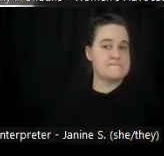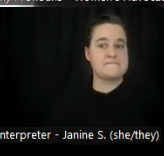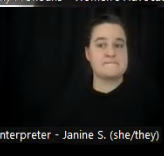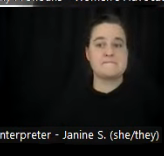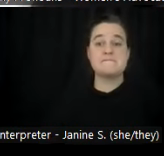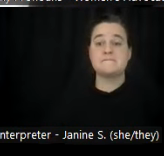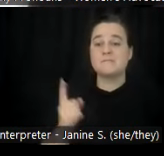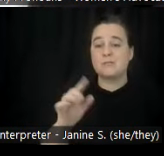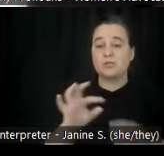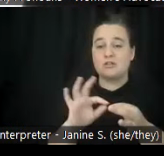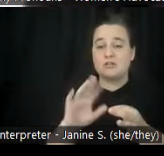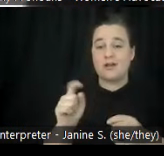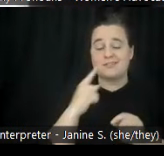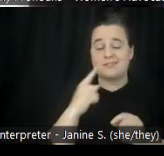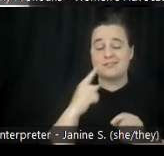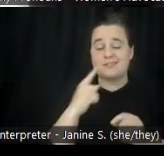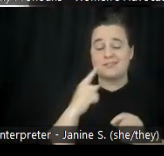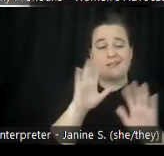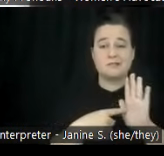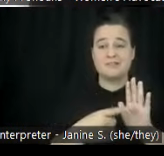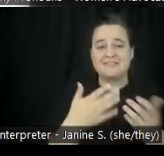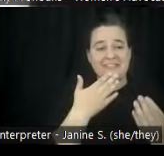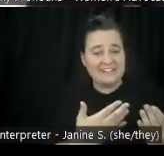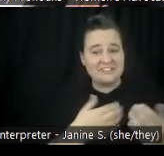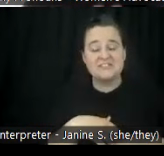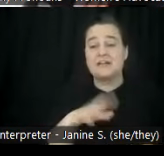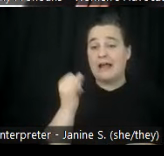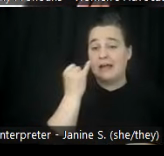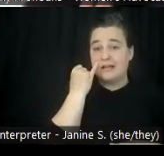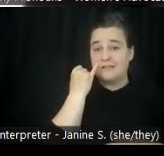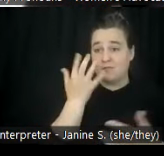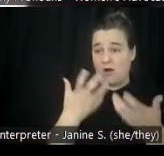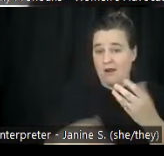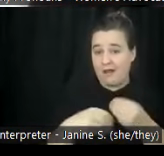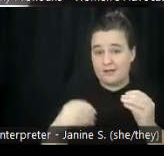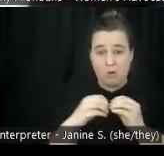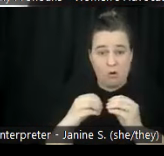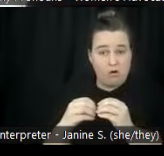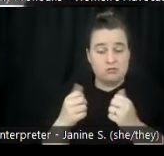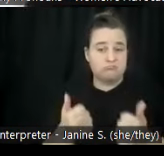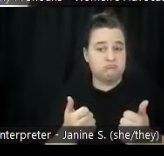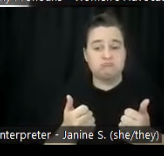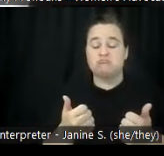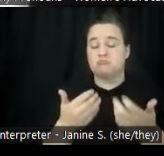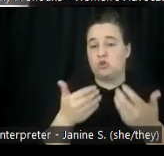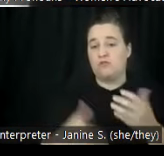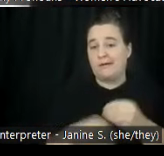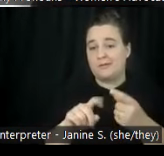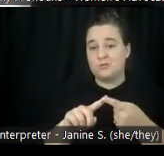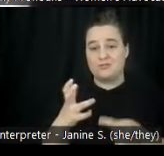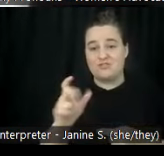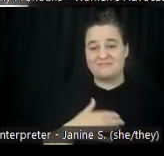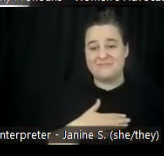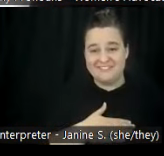Someone in the chat said these are great examples. Thank you. And if anyone else wants to provide any other examples that they can think of in the chat, feel free to do